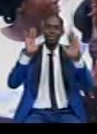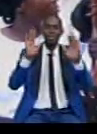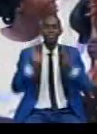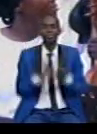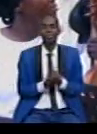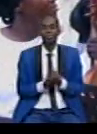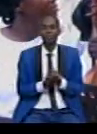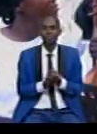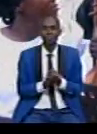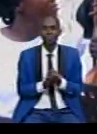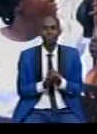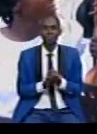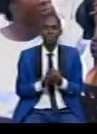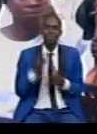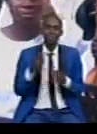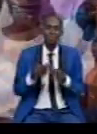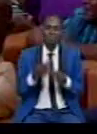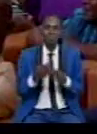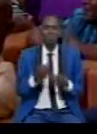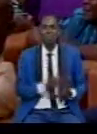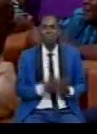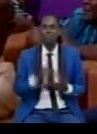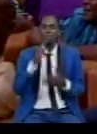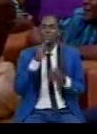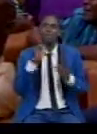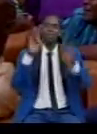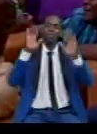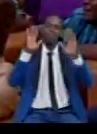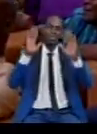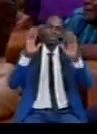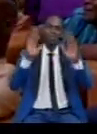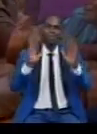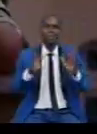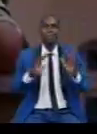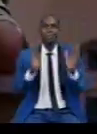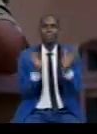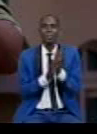His name is Excellence. Origin. Praise the